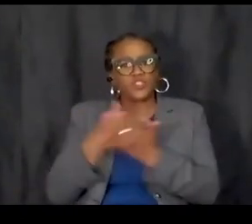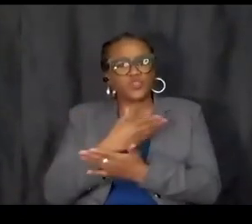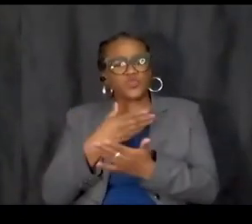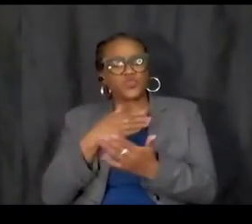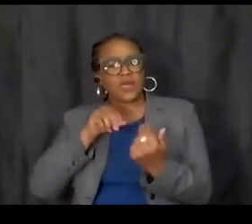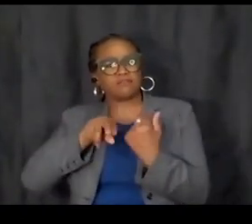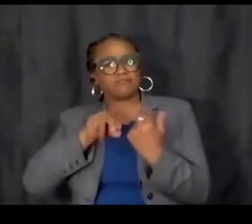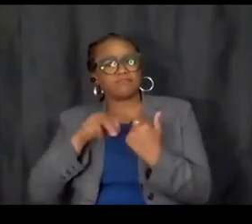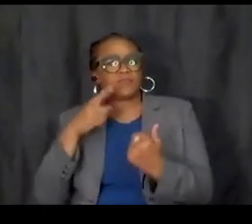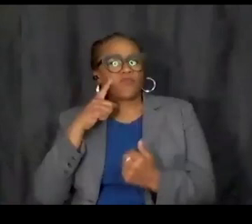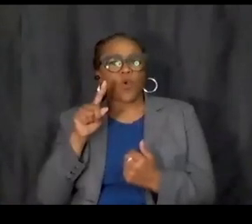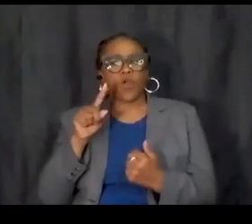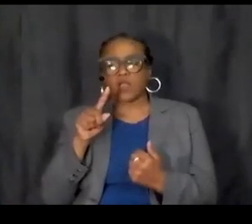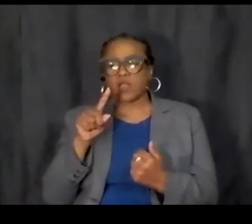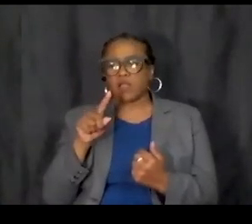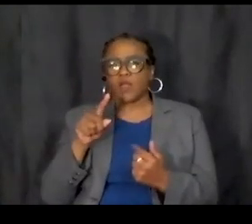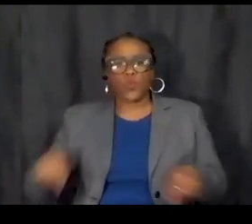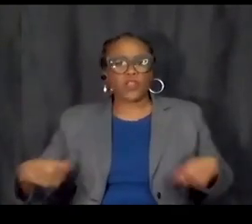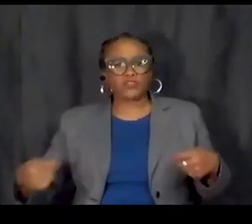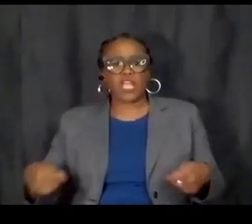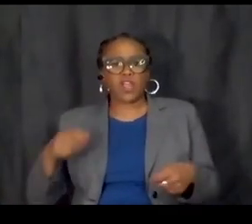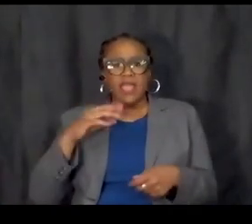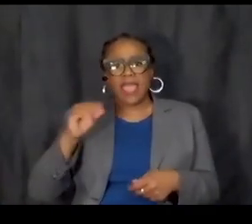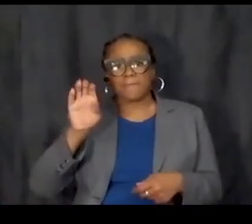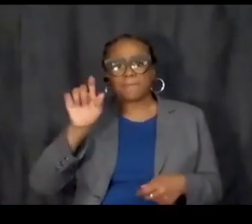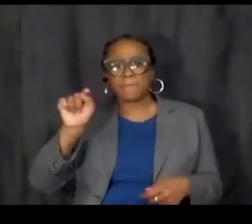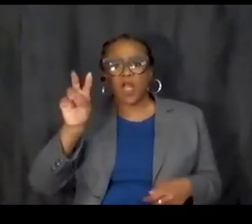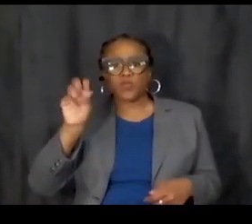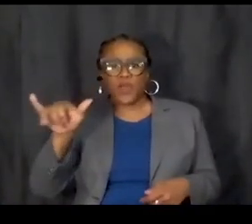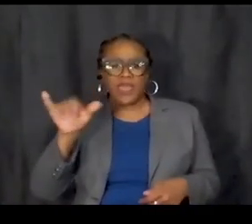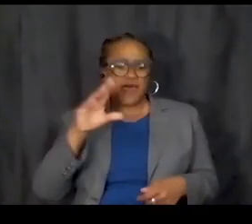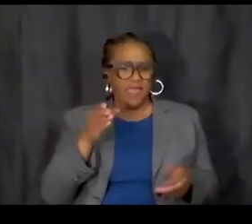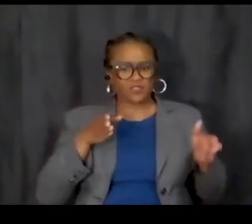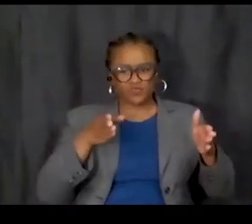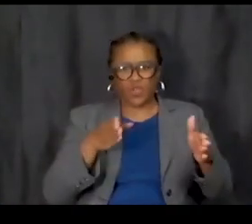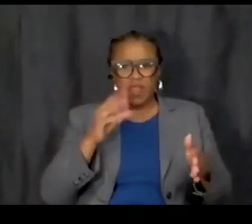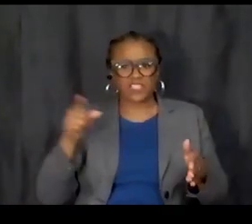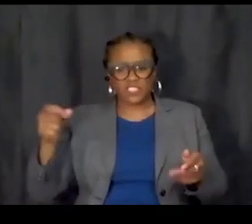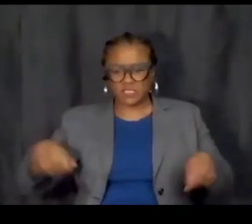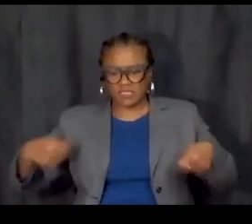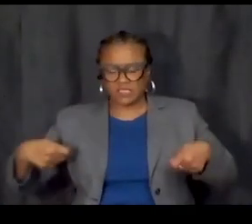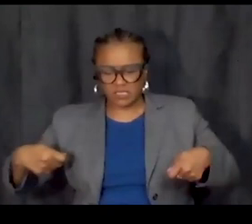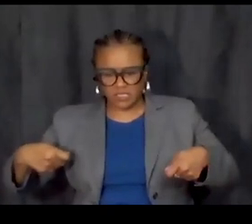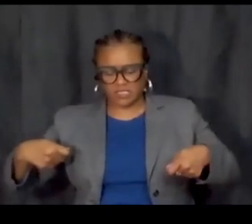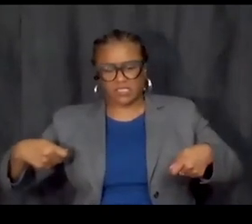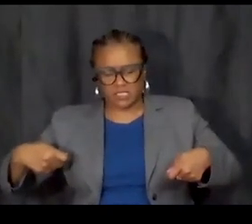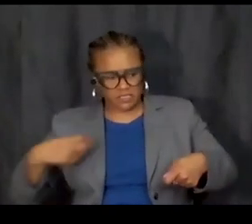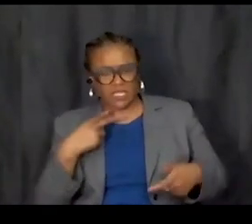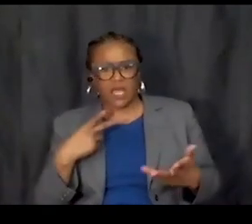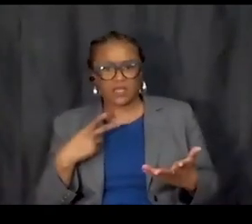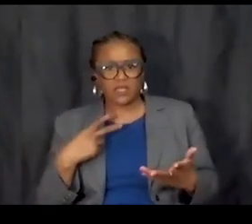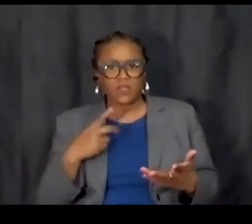the sidewalk would stop and they'd be and she'd be stuck, you know? So just even considering people who deal